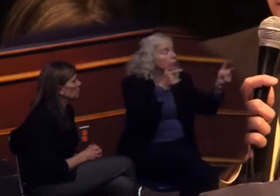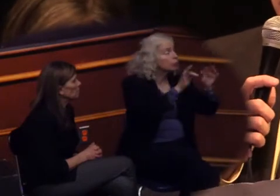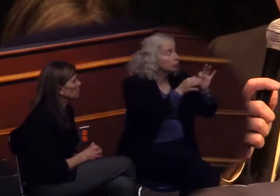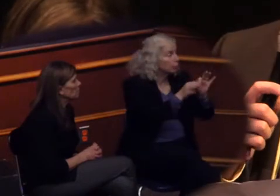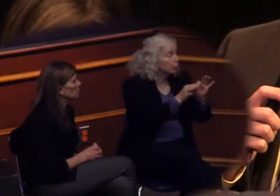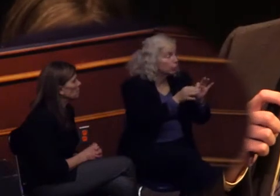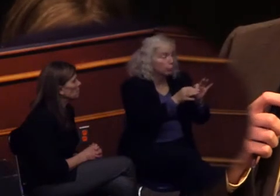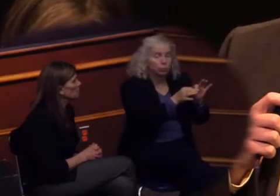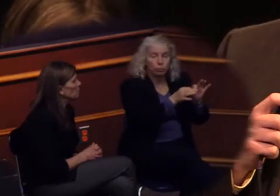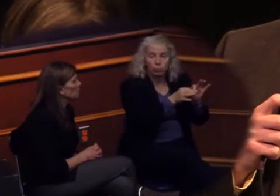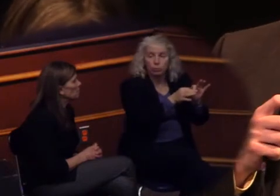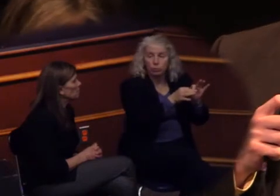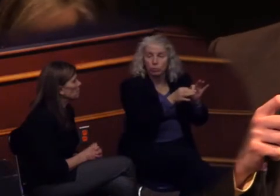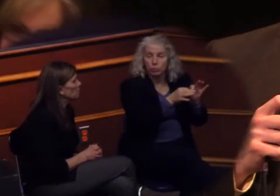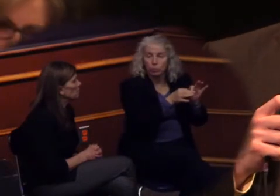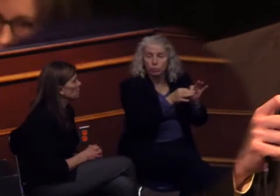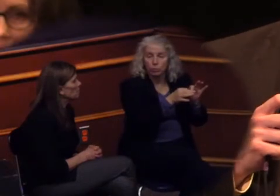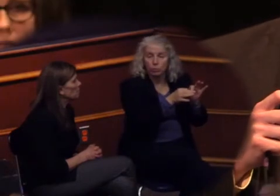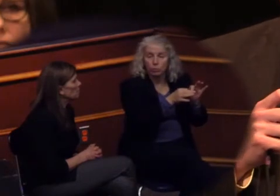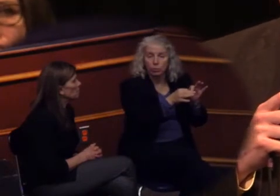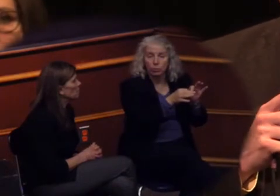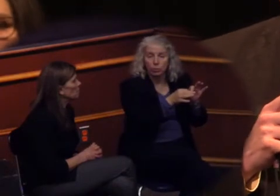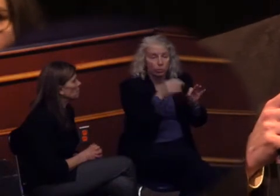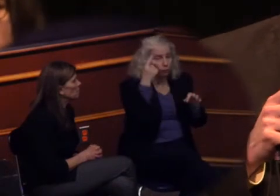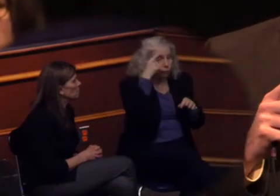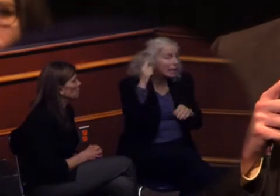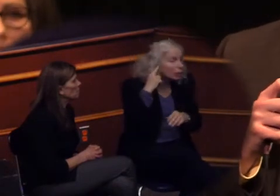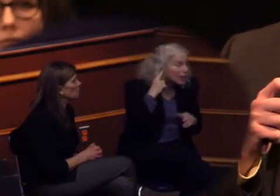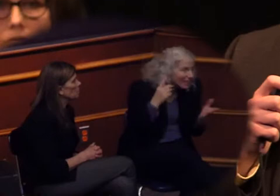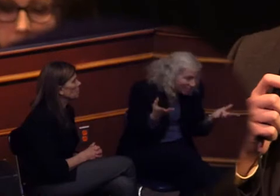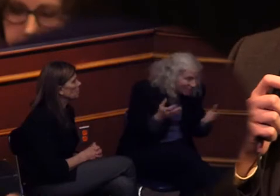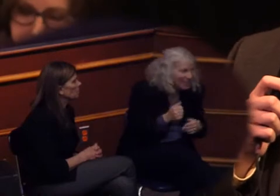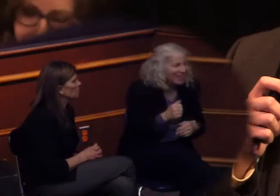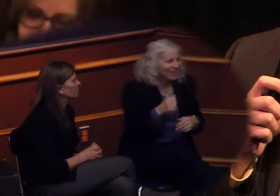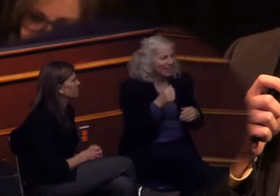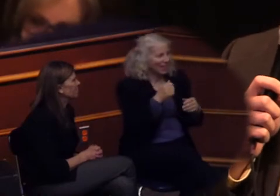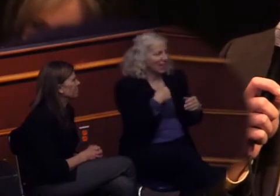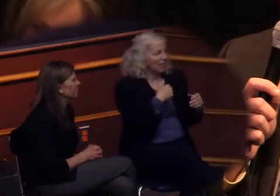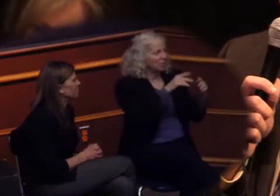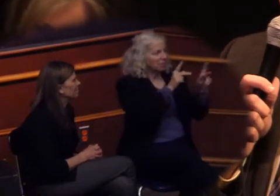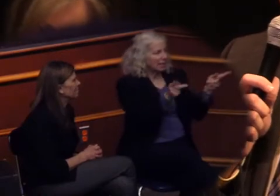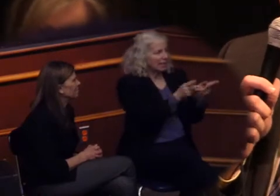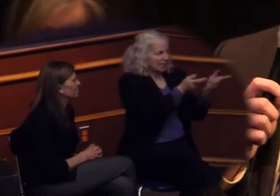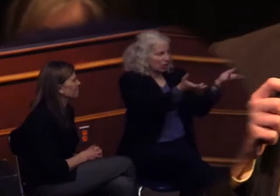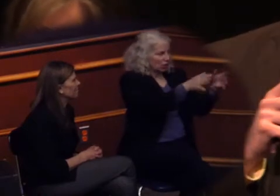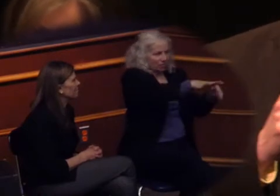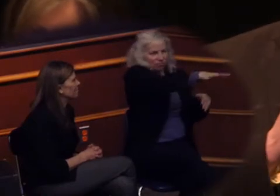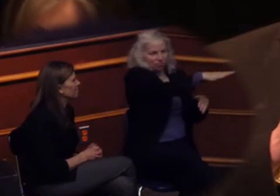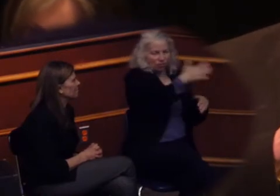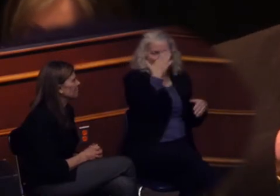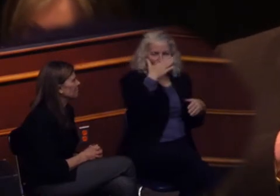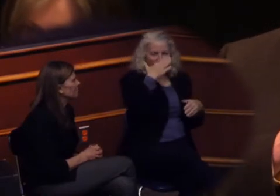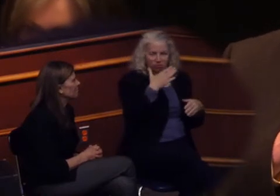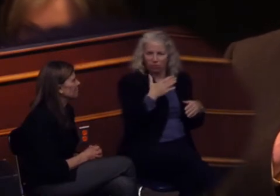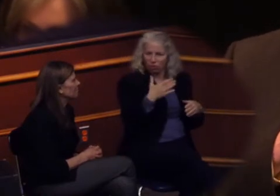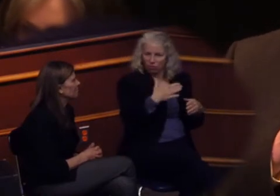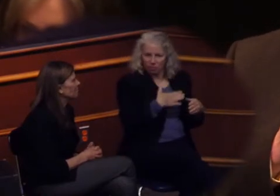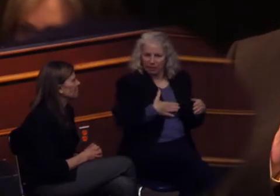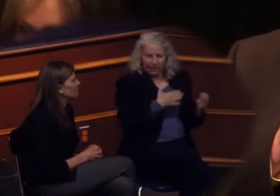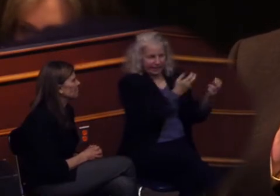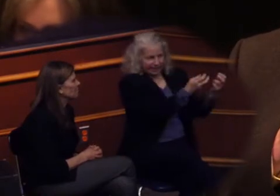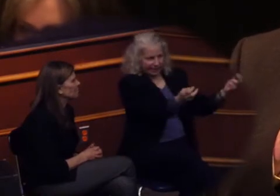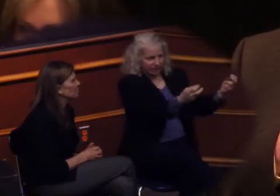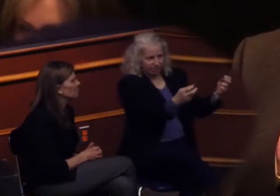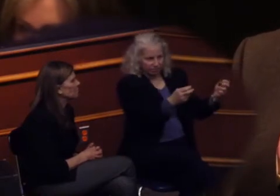for hearing there's a section here in the front and we invite you to come down and sit right here. It's